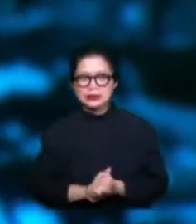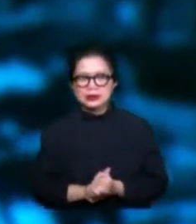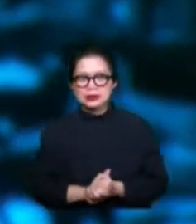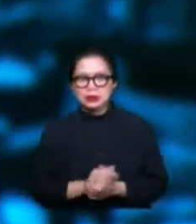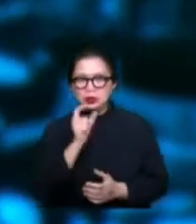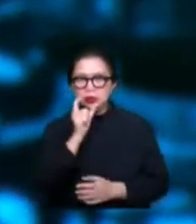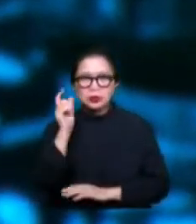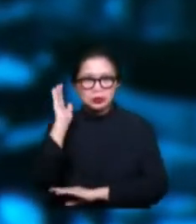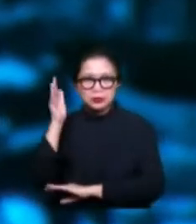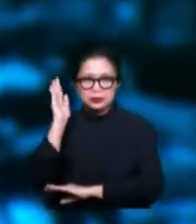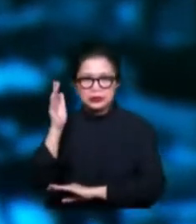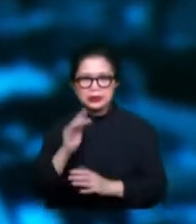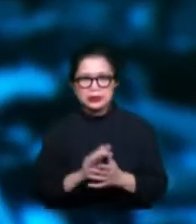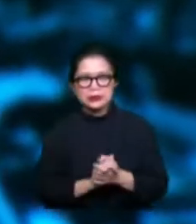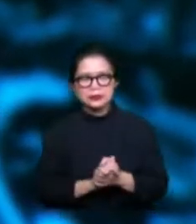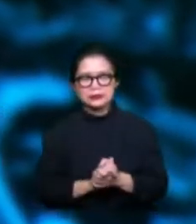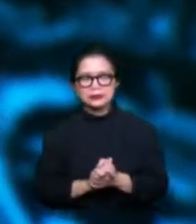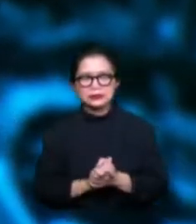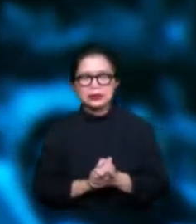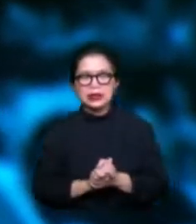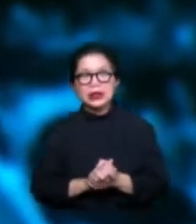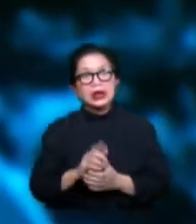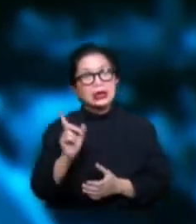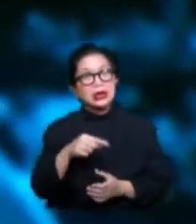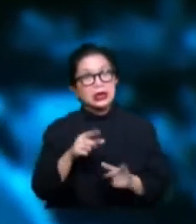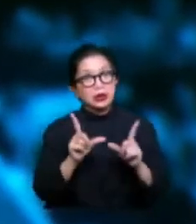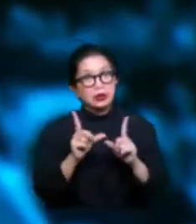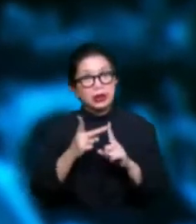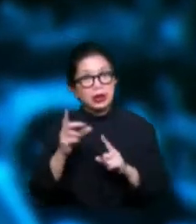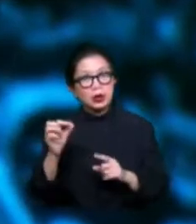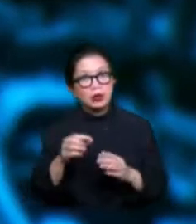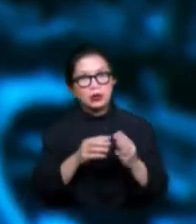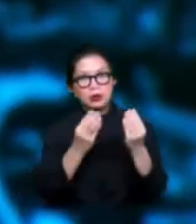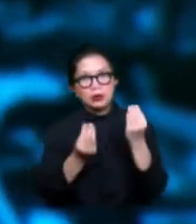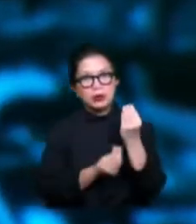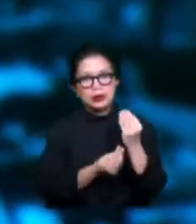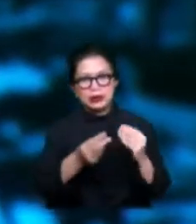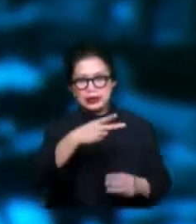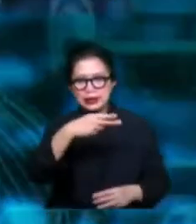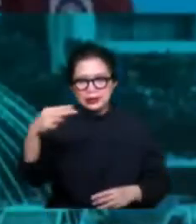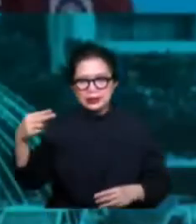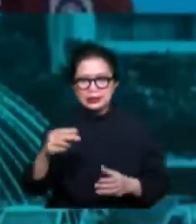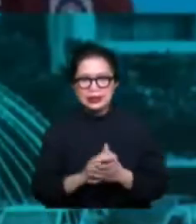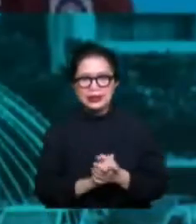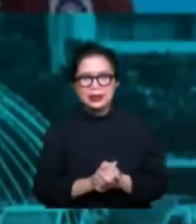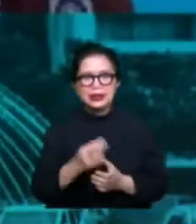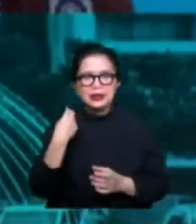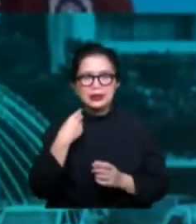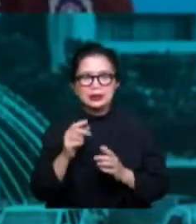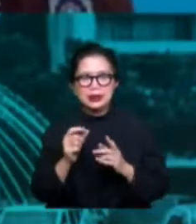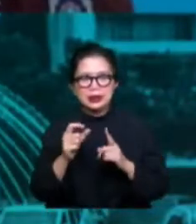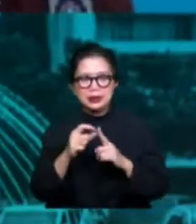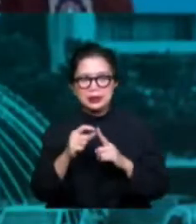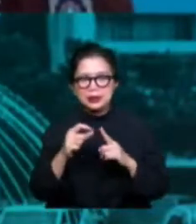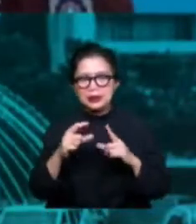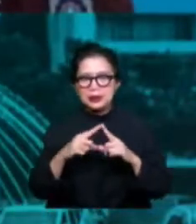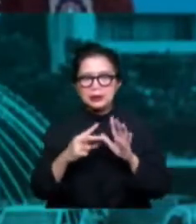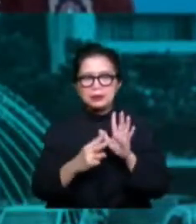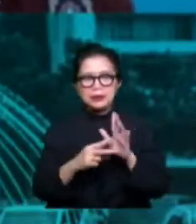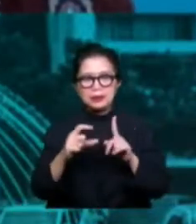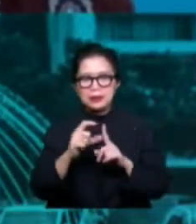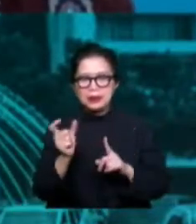from WHO, representative in Indonesia, Dr. Pandu Riono from University of Indonesia. I would like to